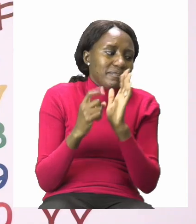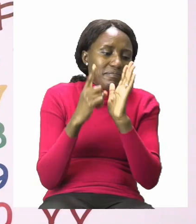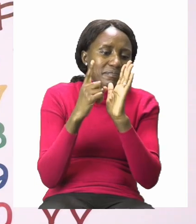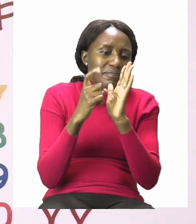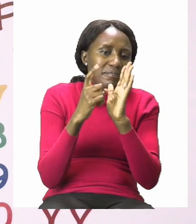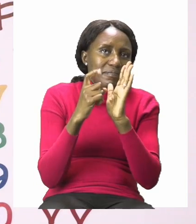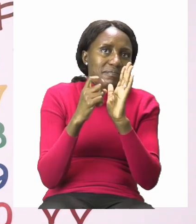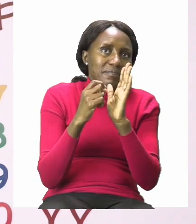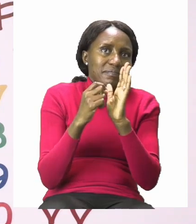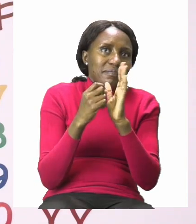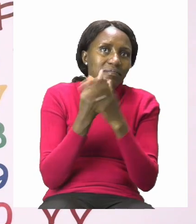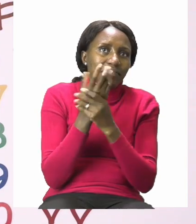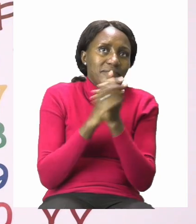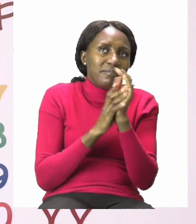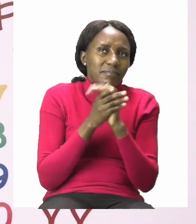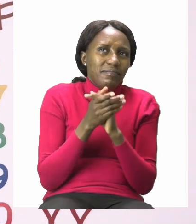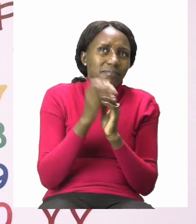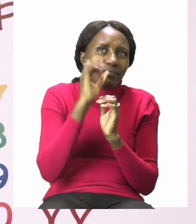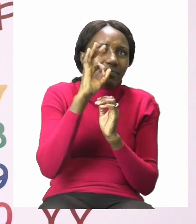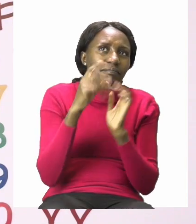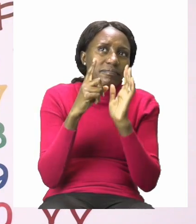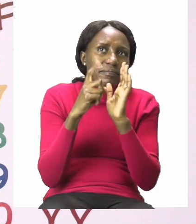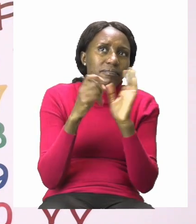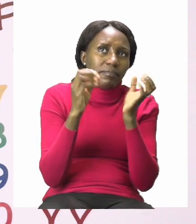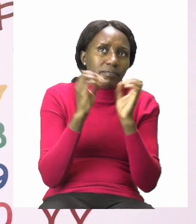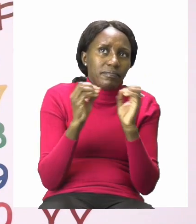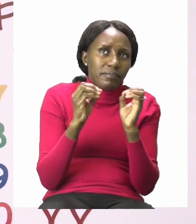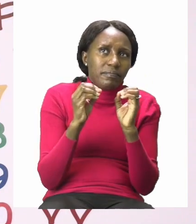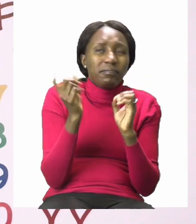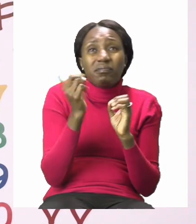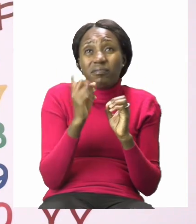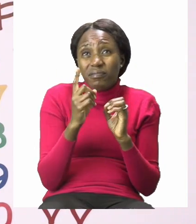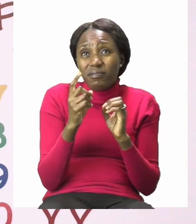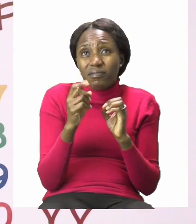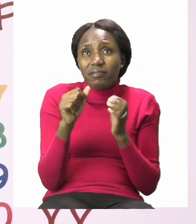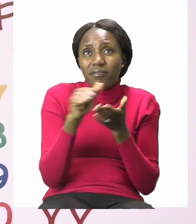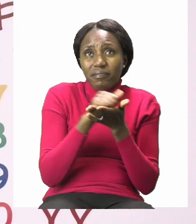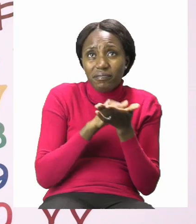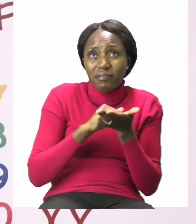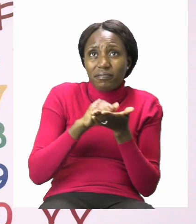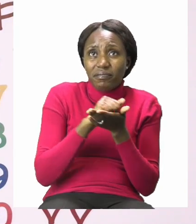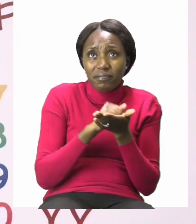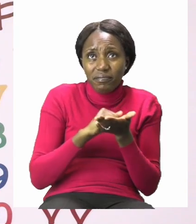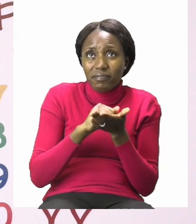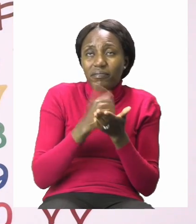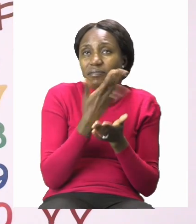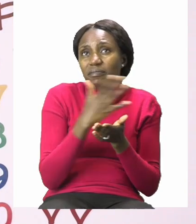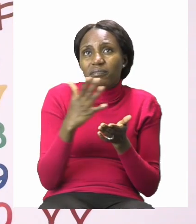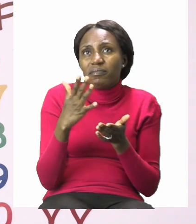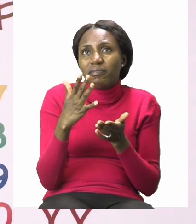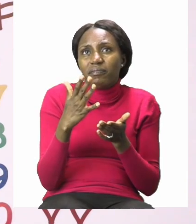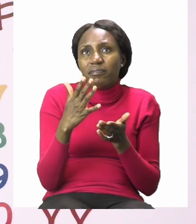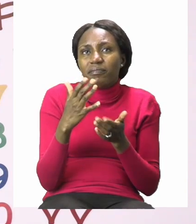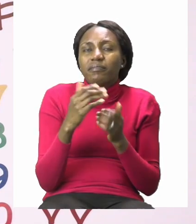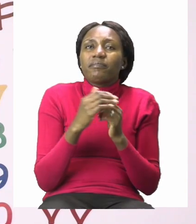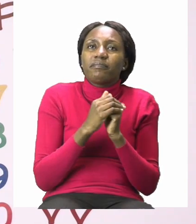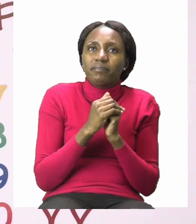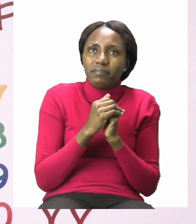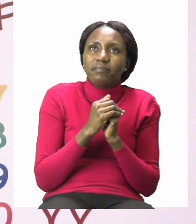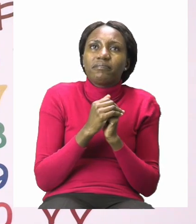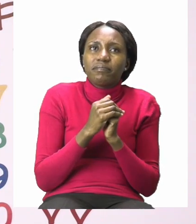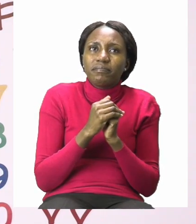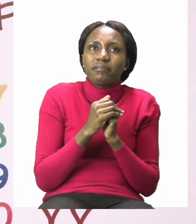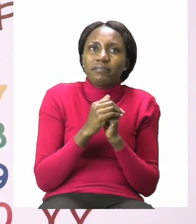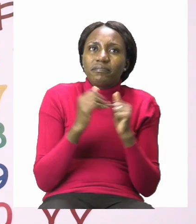sanitize. Remember, if you don't have sanitizer, that's okay. You can use soap and water as well.